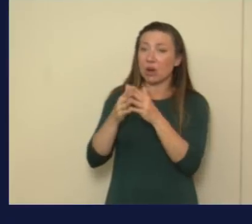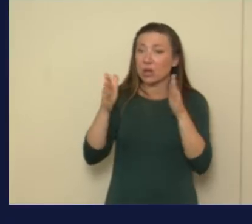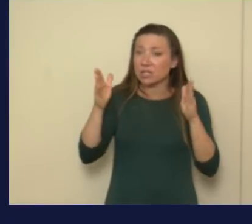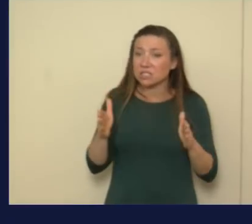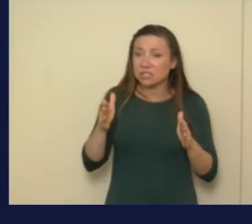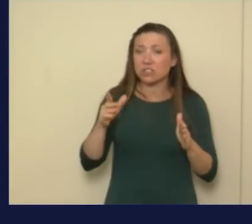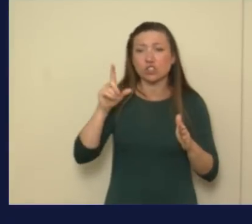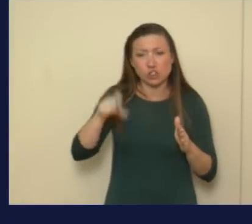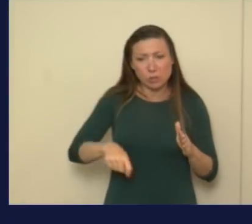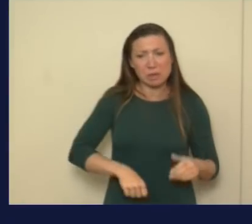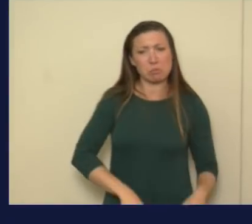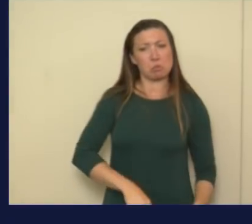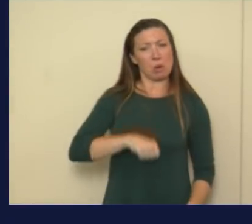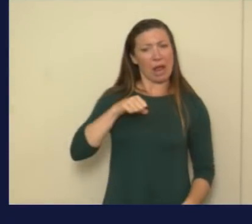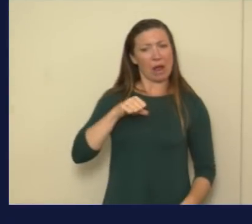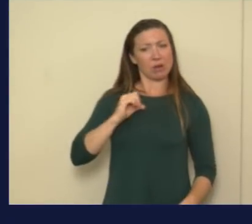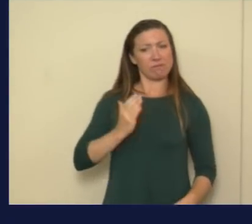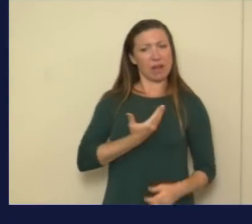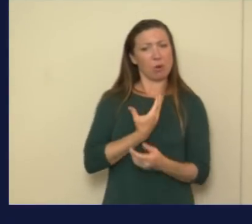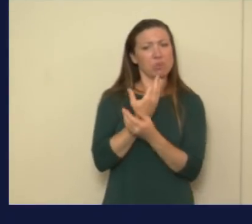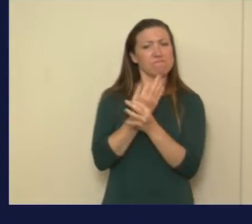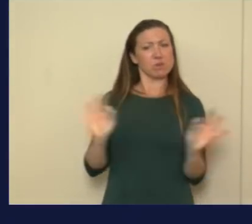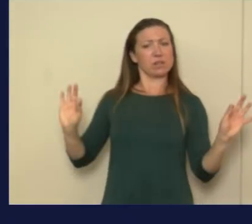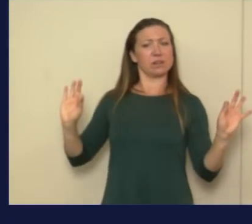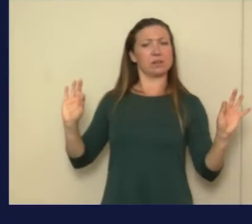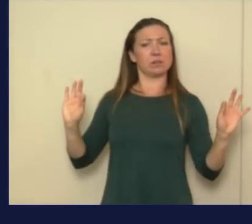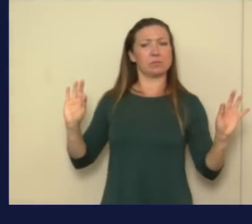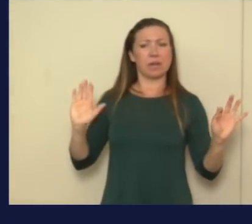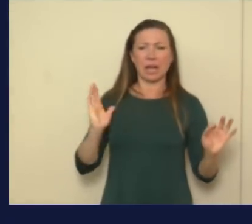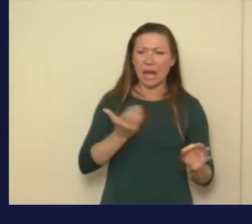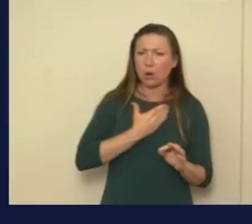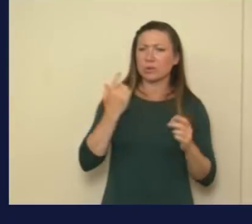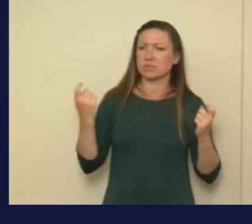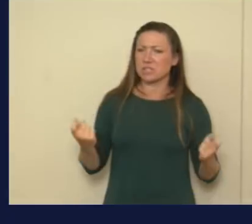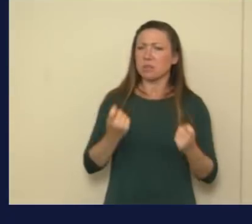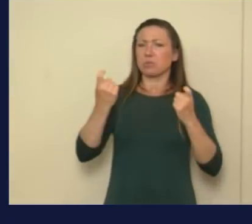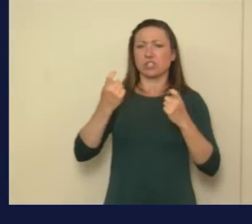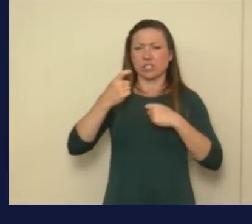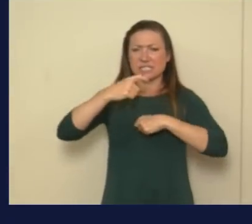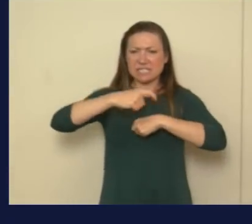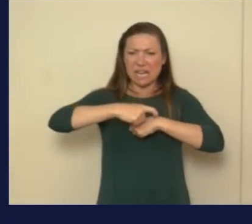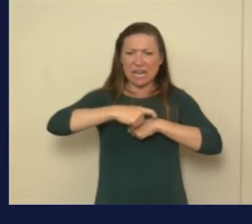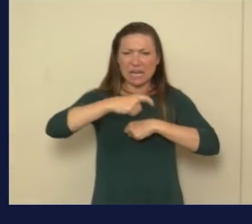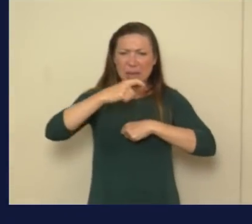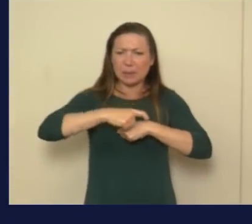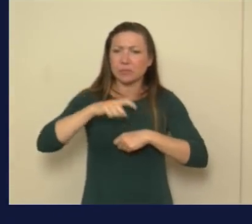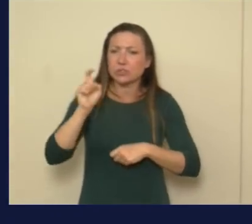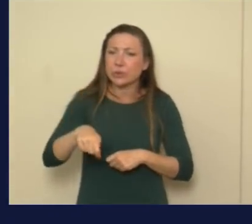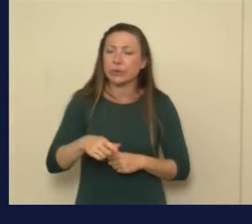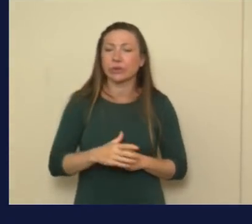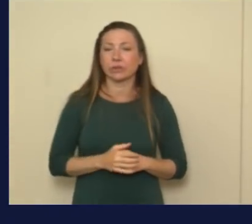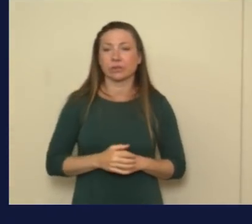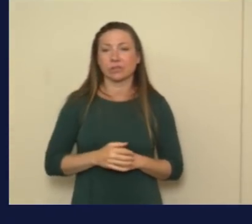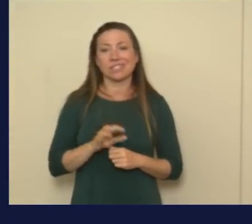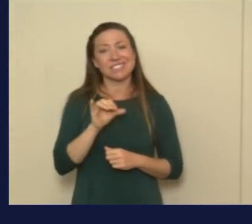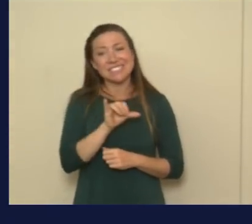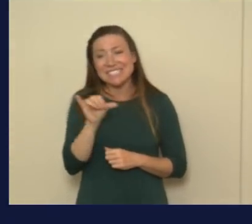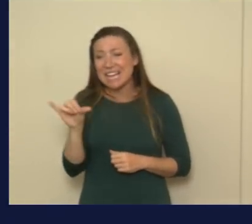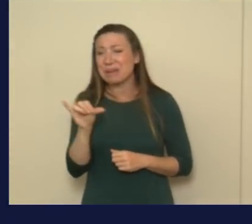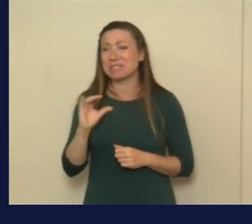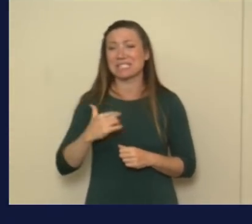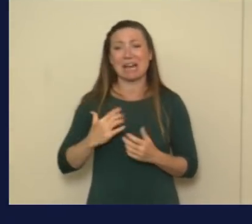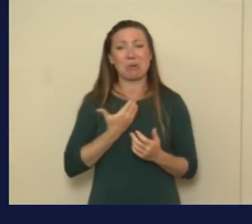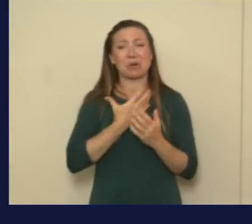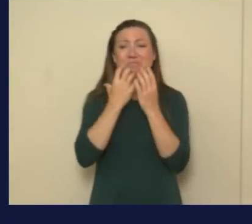independence and of our 4th of July celebration. And like so many of our beloved institutions, the Balloon Fiesta and the State Fair,